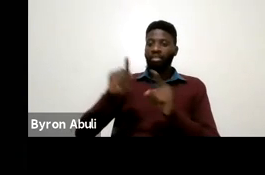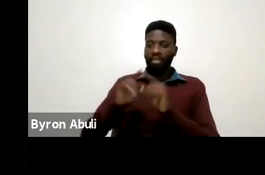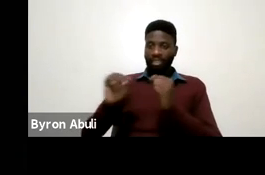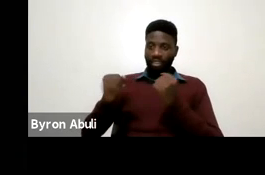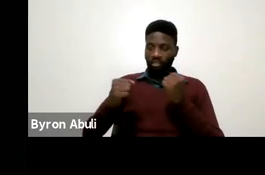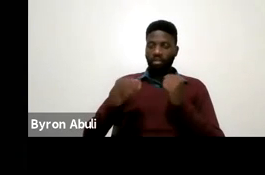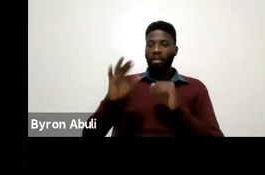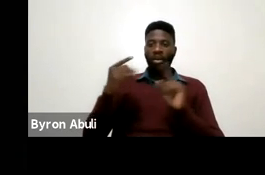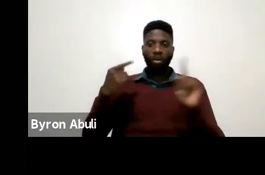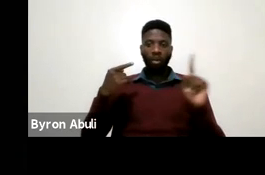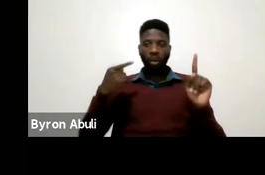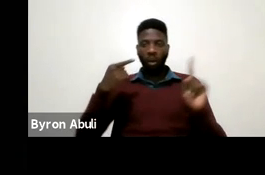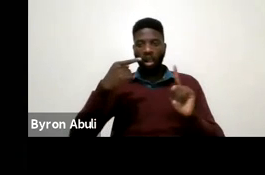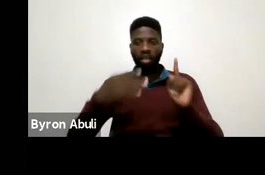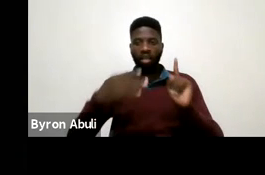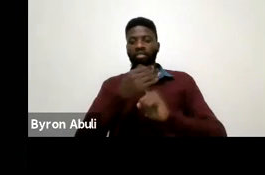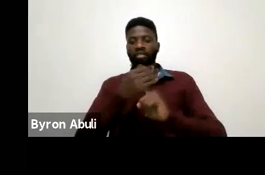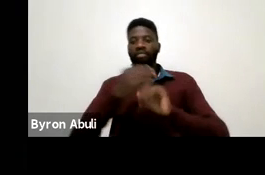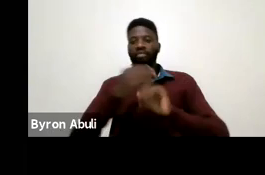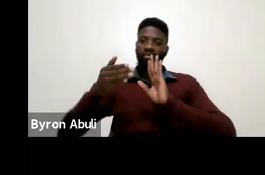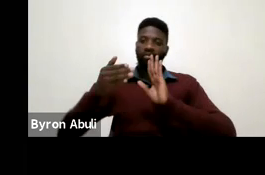So this is what we